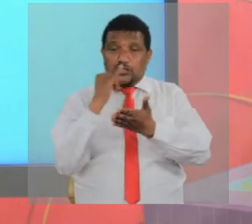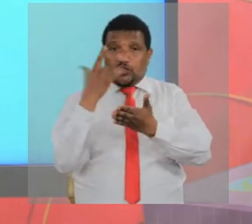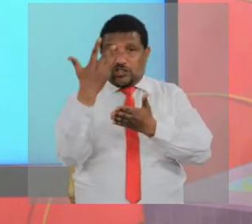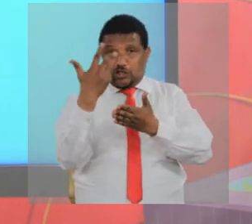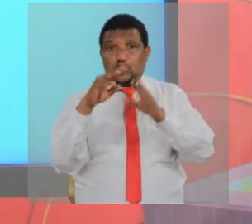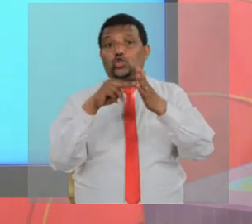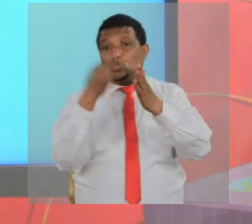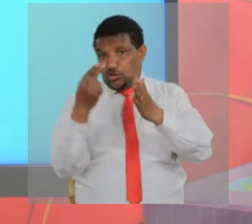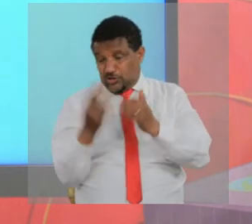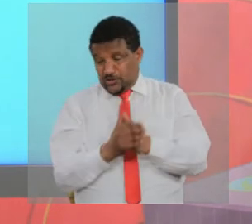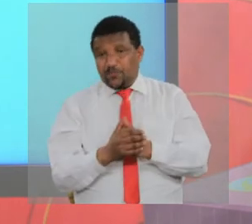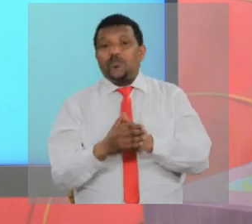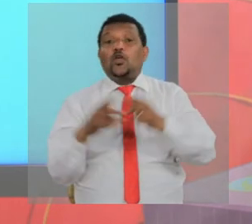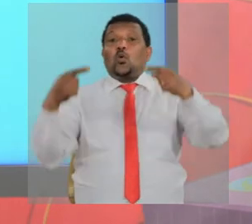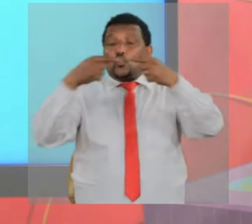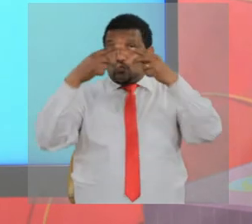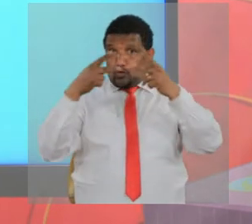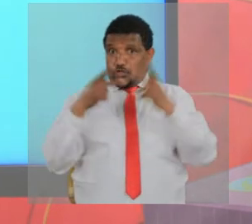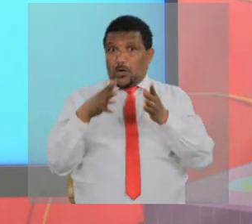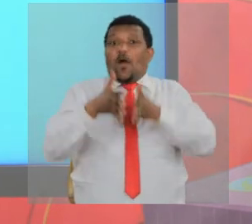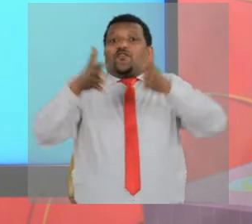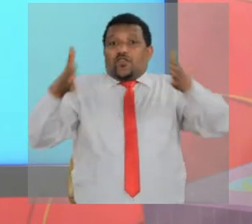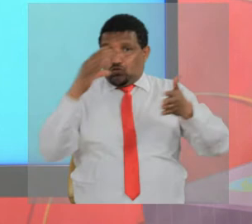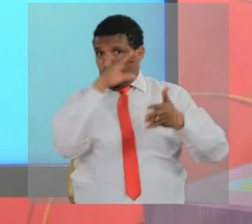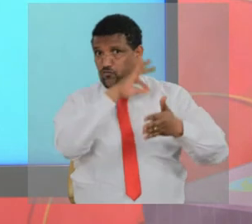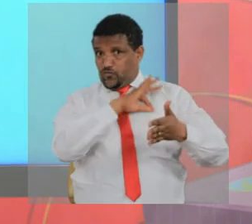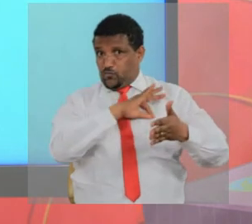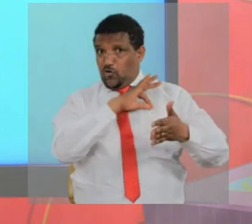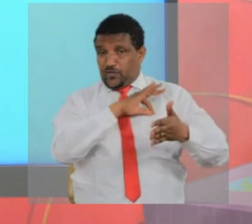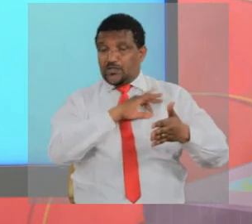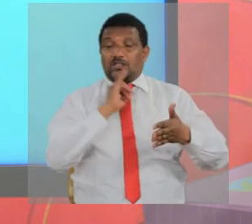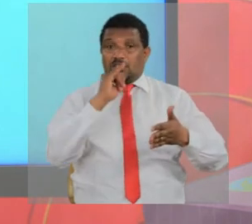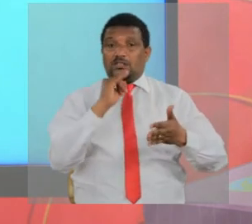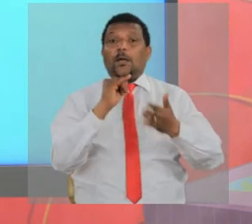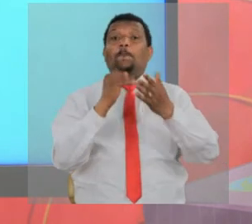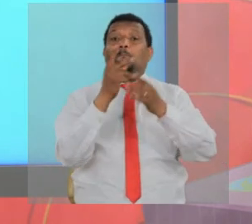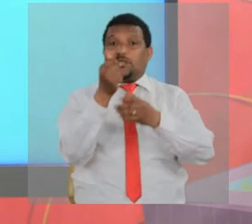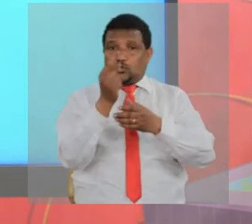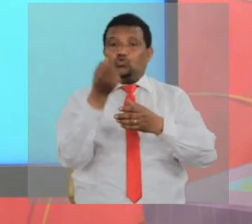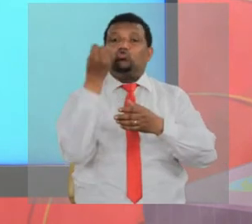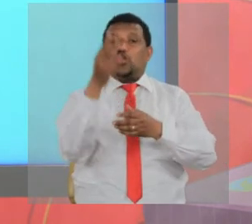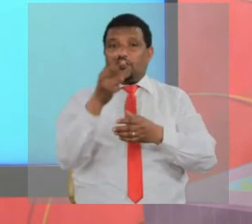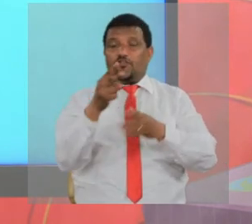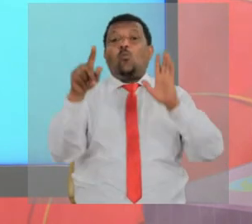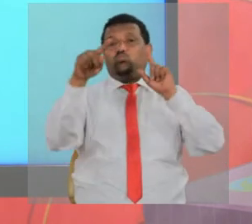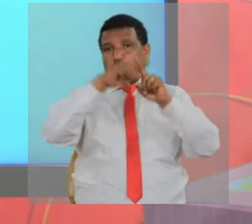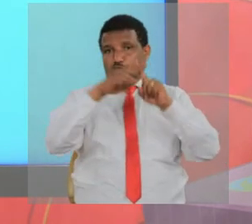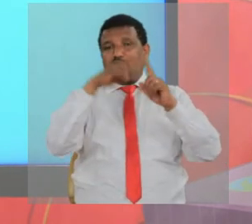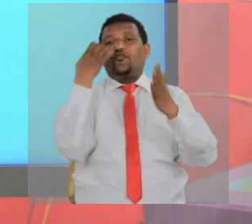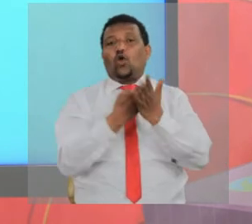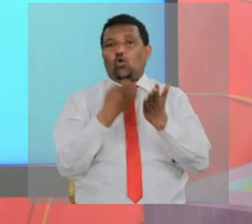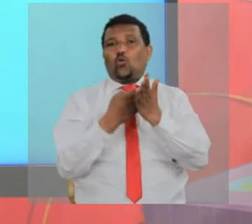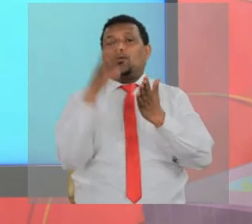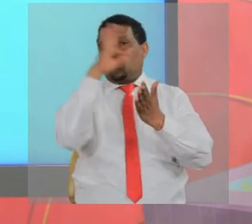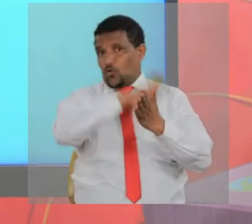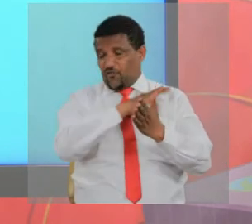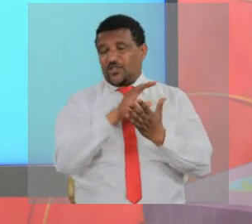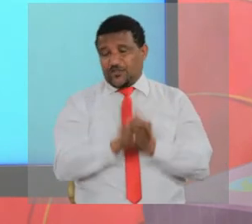units, and the corresponding magnitude of profit is birr 12, which is a positive economic